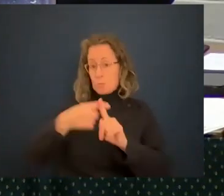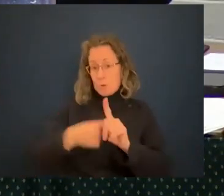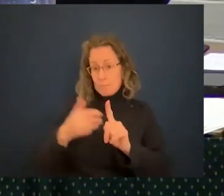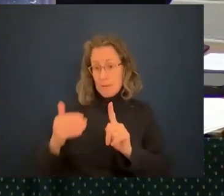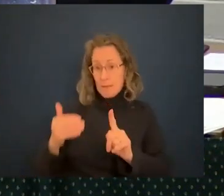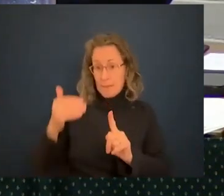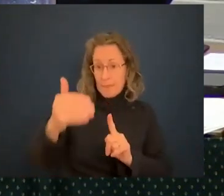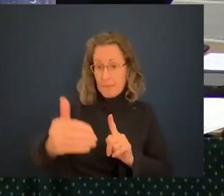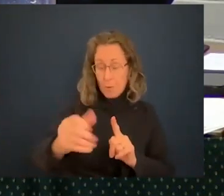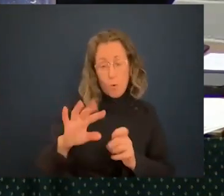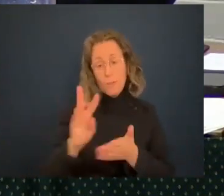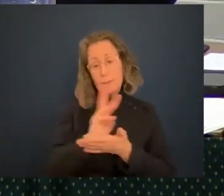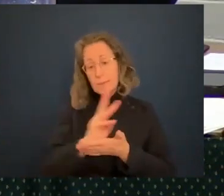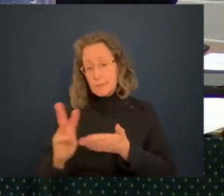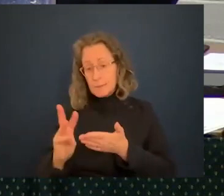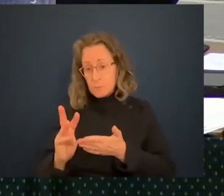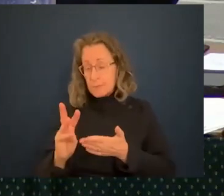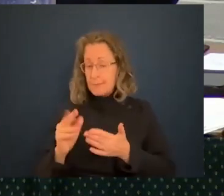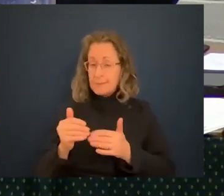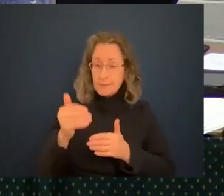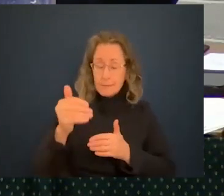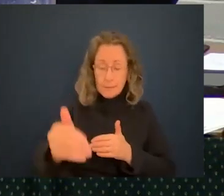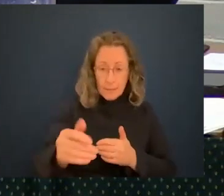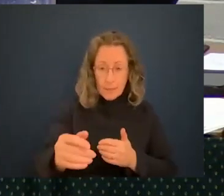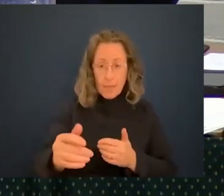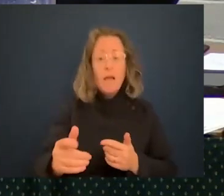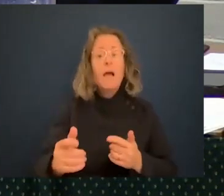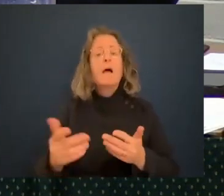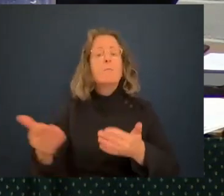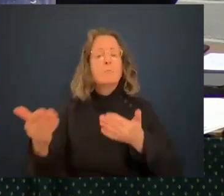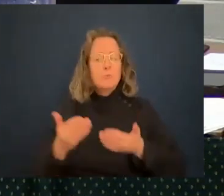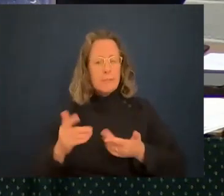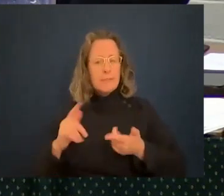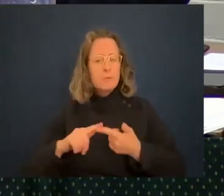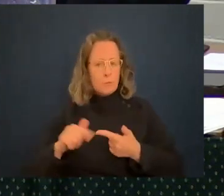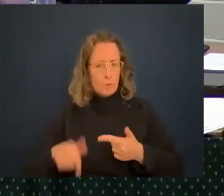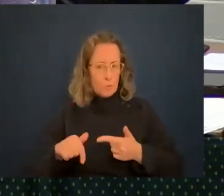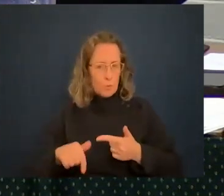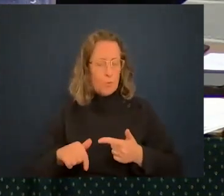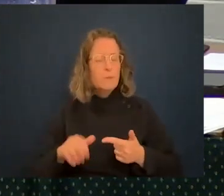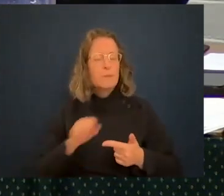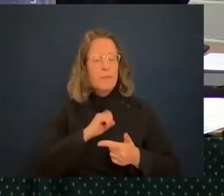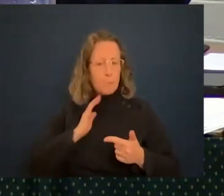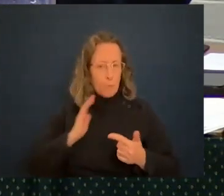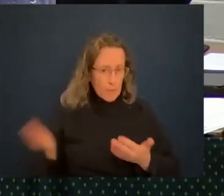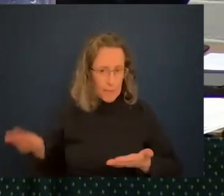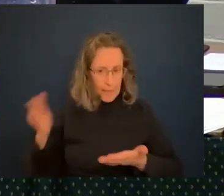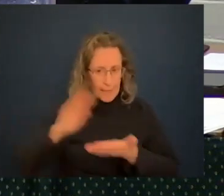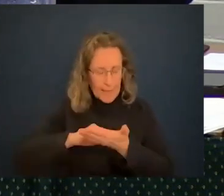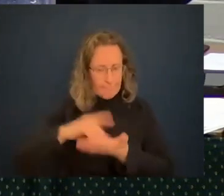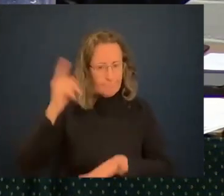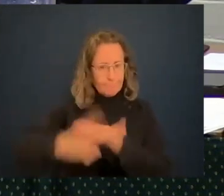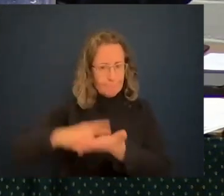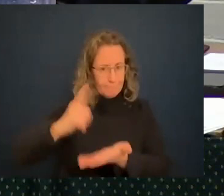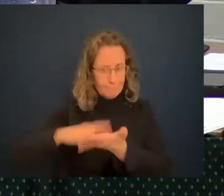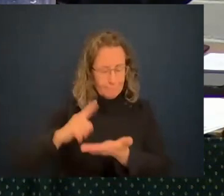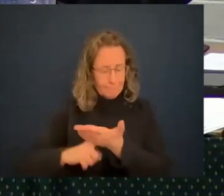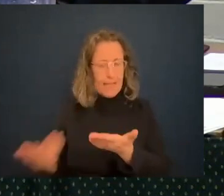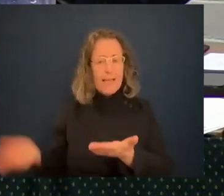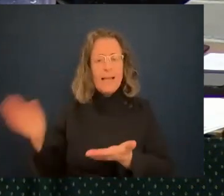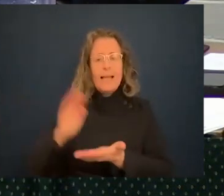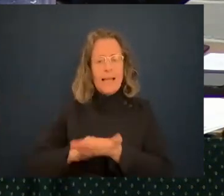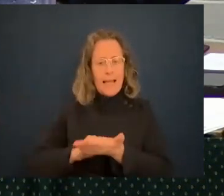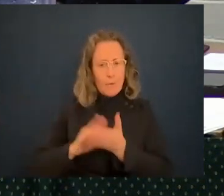or even six weeks time um and exploring the idea is a little bit further and maybe between now and